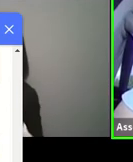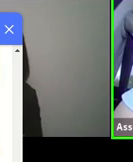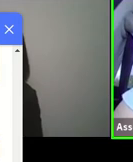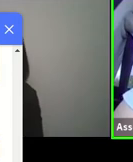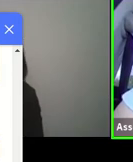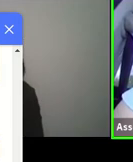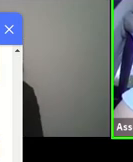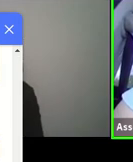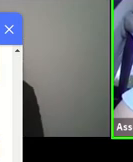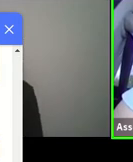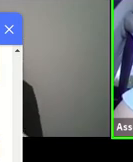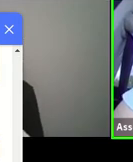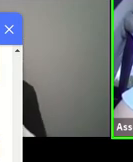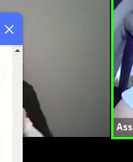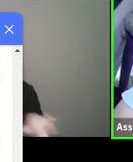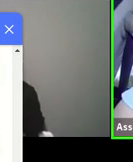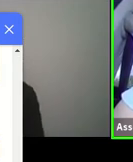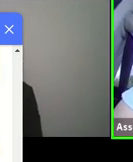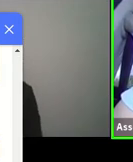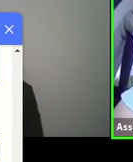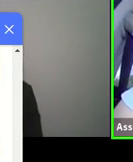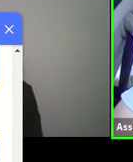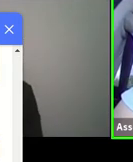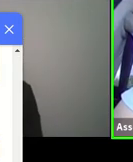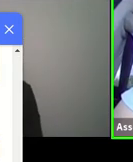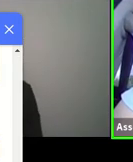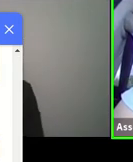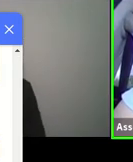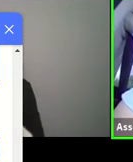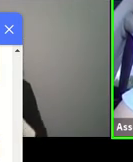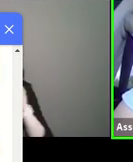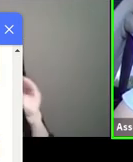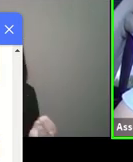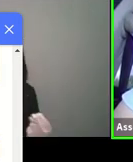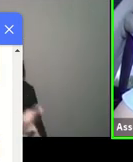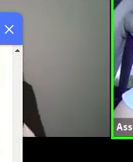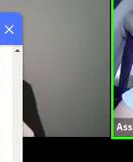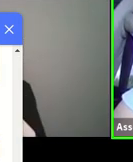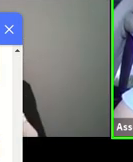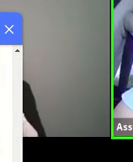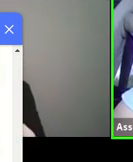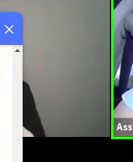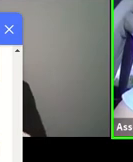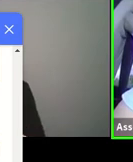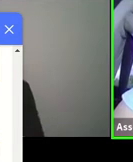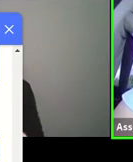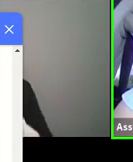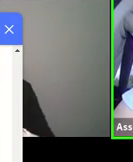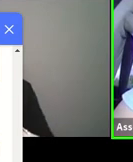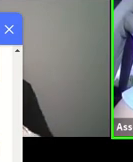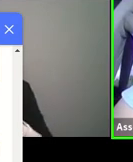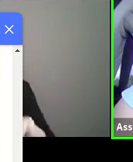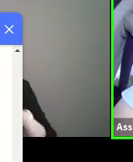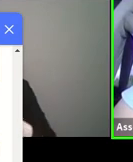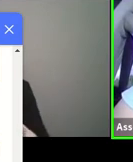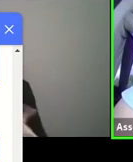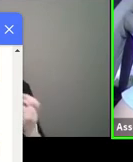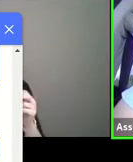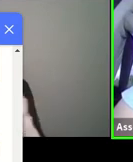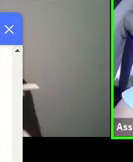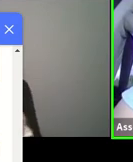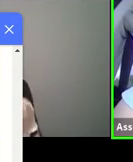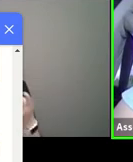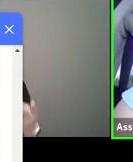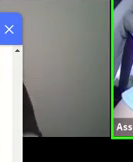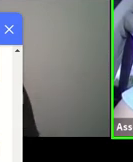cops for all of these reasons. They're either making situations worse or they're not even taking us seriously. You know, there